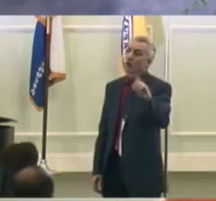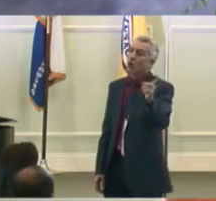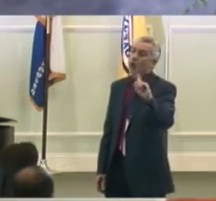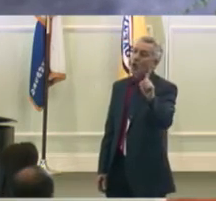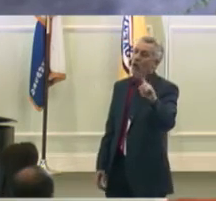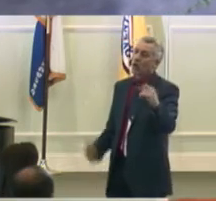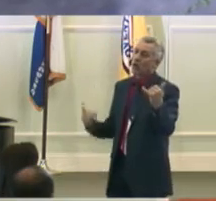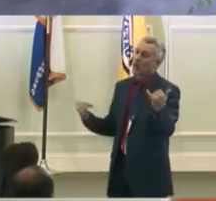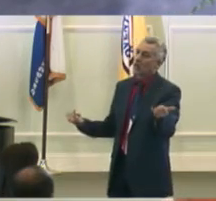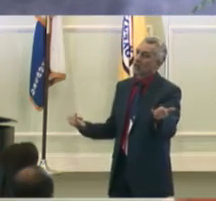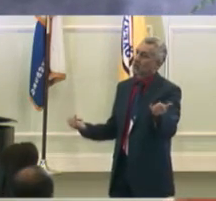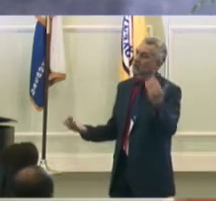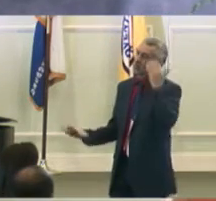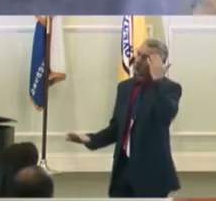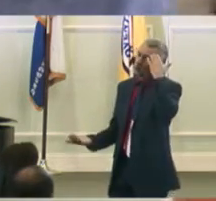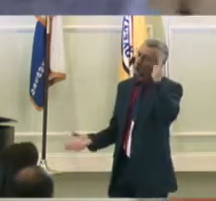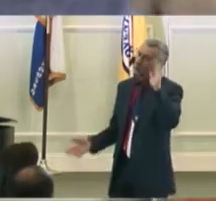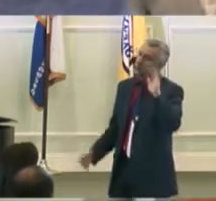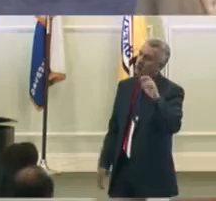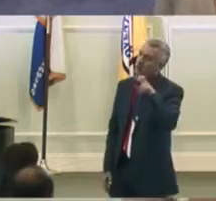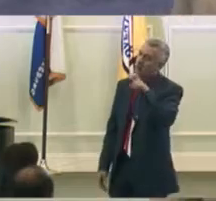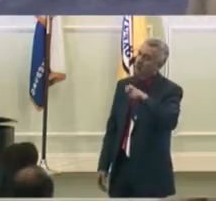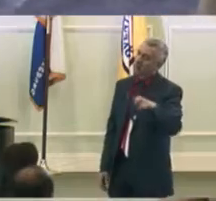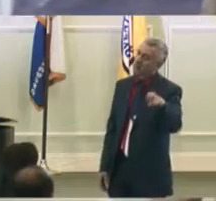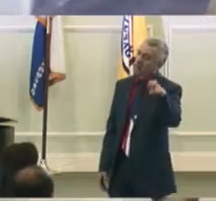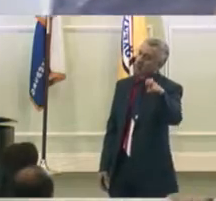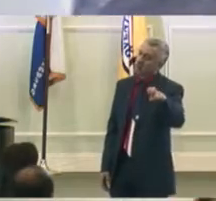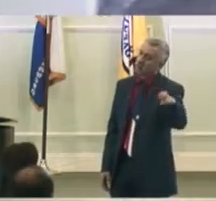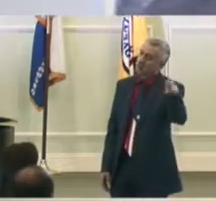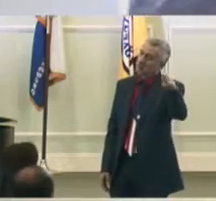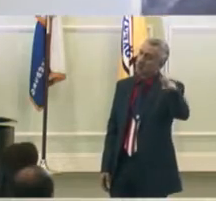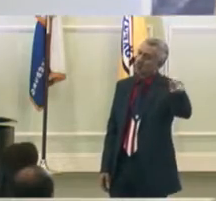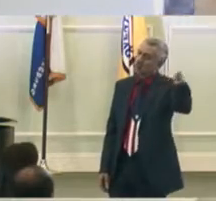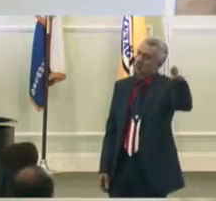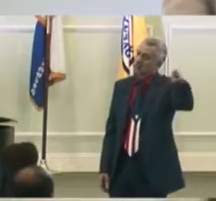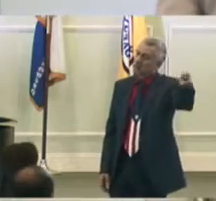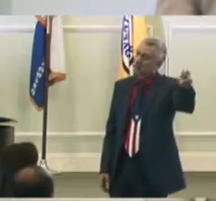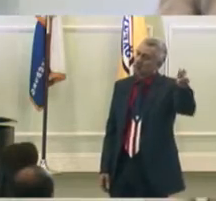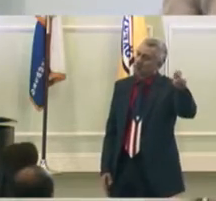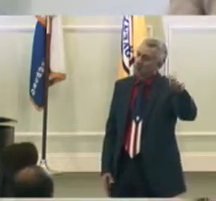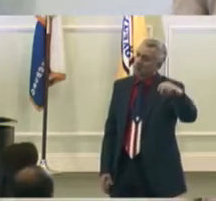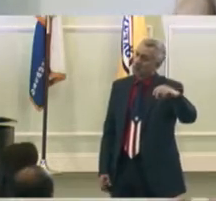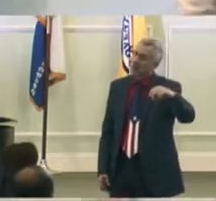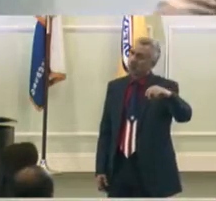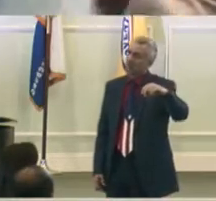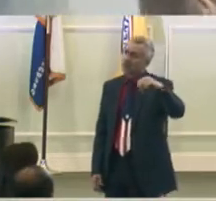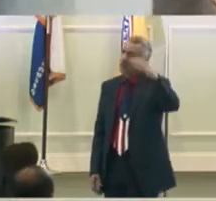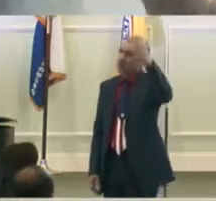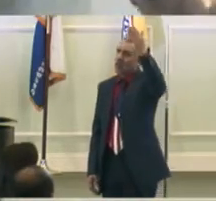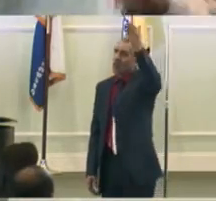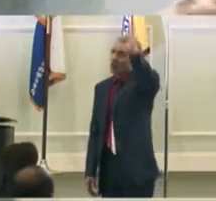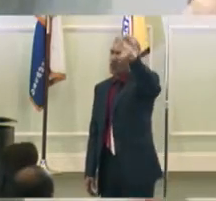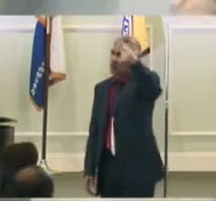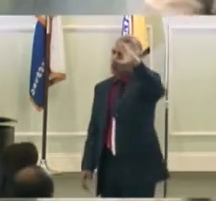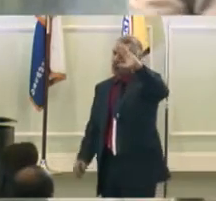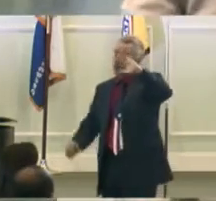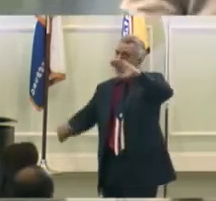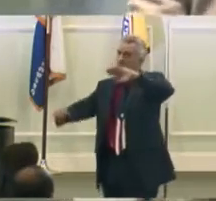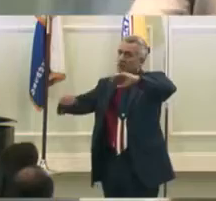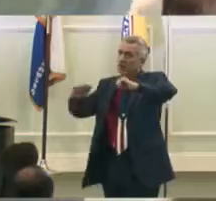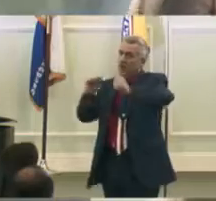you. I don't know where you're at. I don't know what the challenges are. I know there's a God who cares. I know he's living. The Bible says he's with the Father on the right